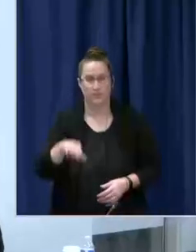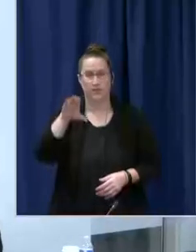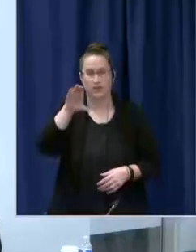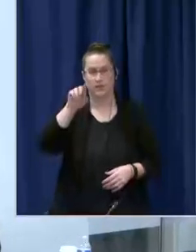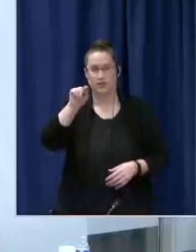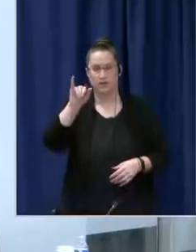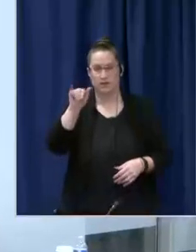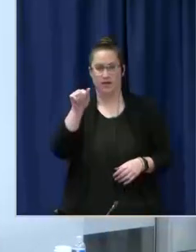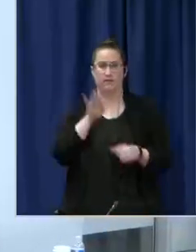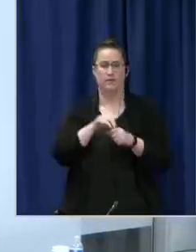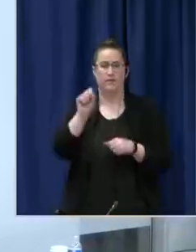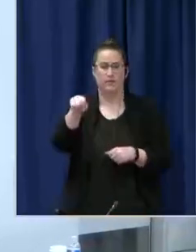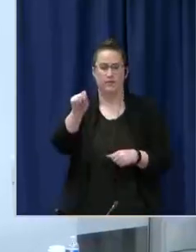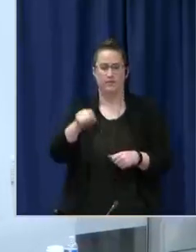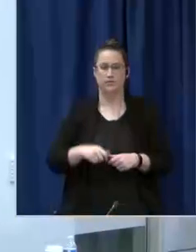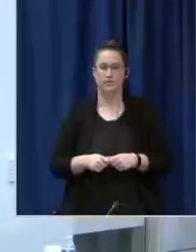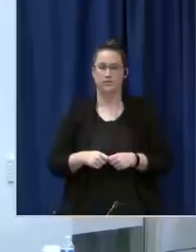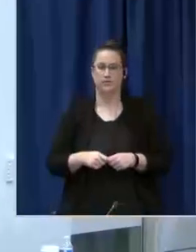CTIA votes yes.